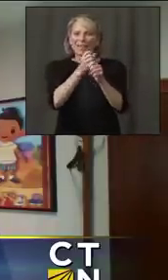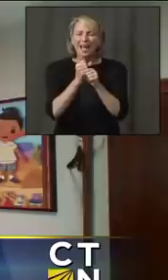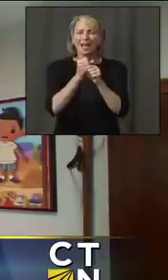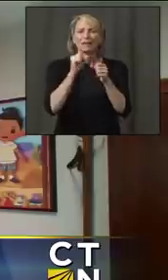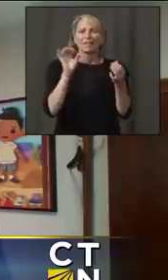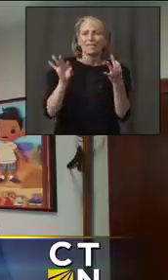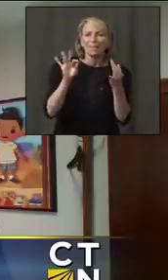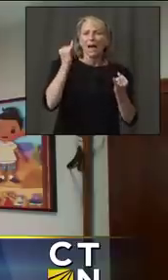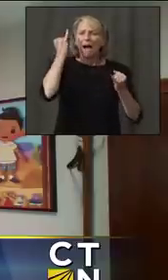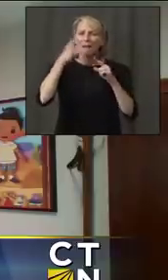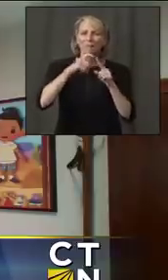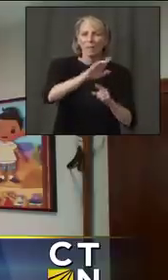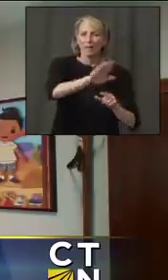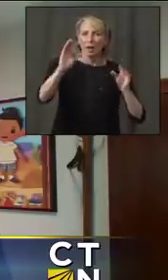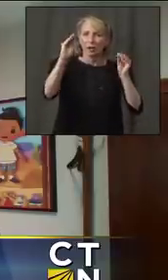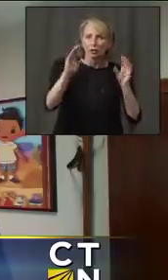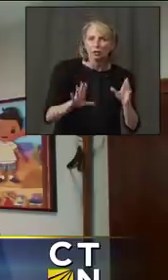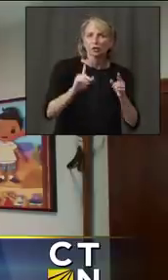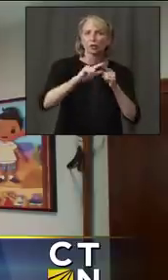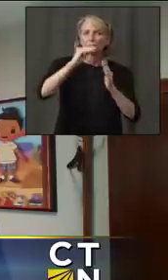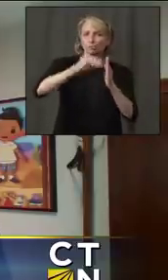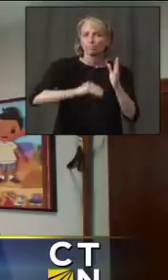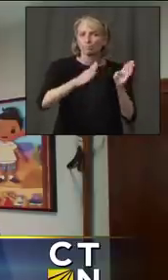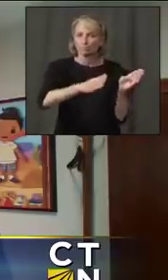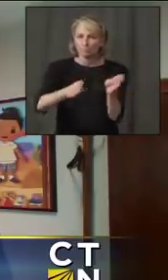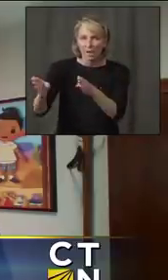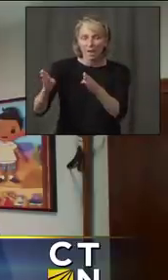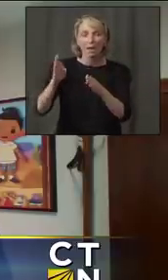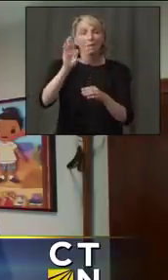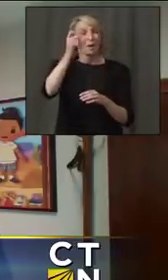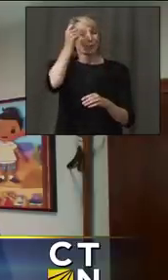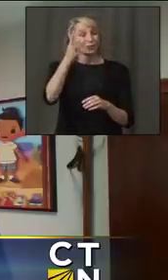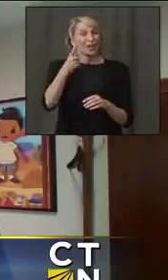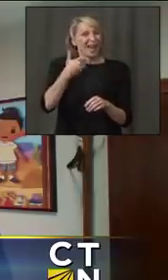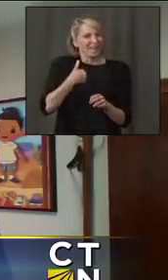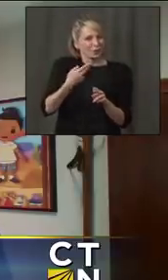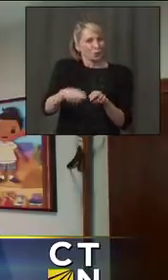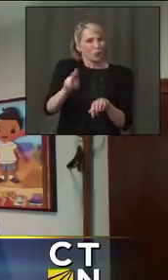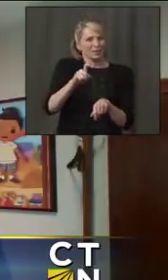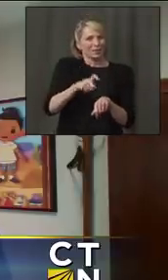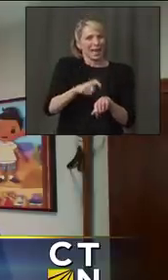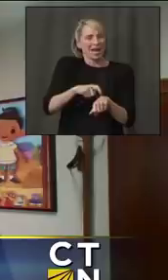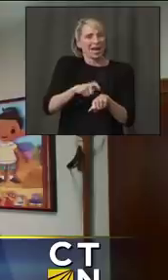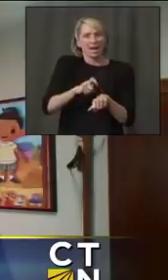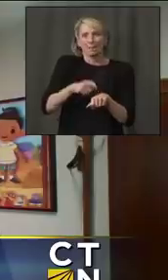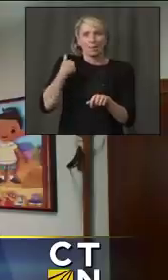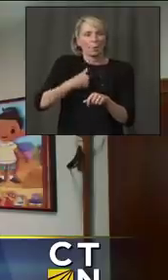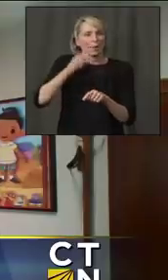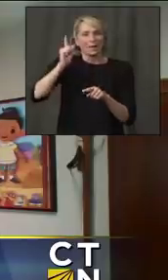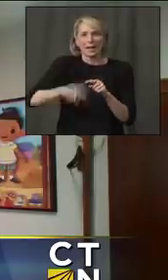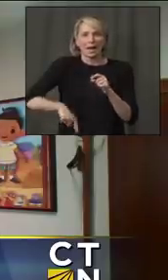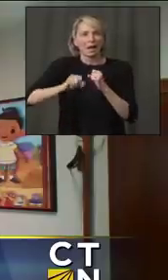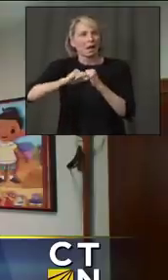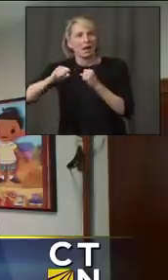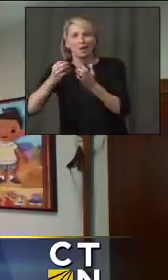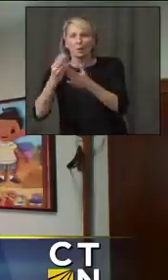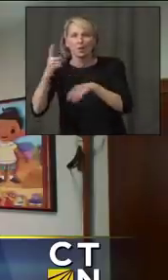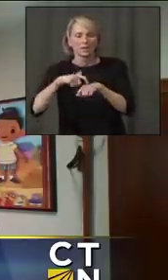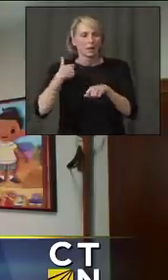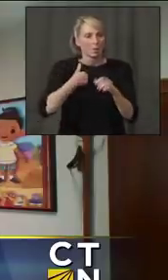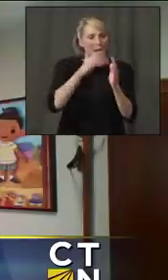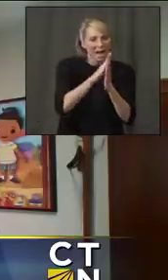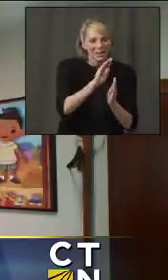there are in their districts. And then we're asking in very short timeline to try to identify what the needs are, to see how we